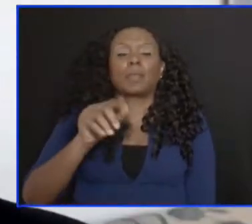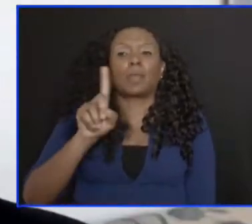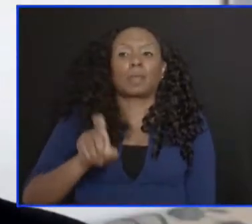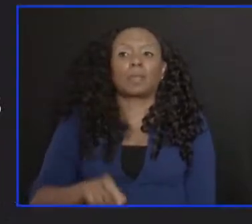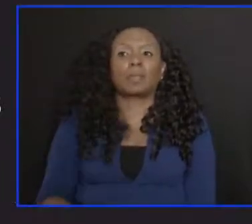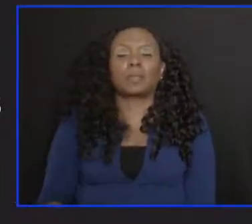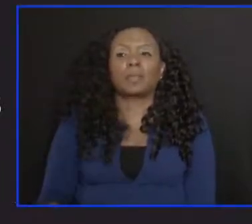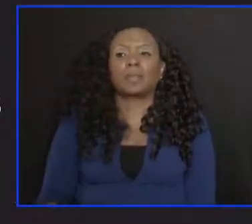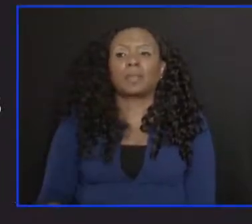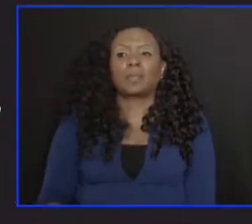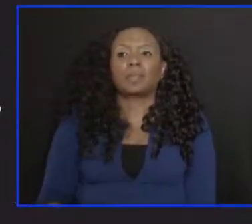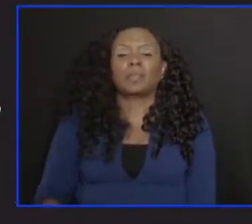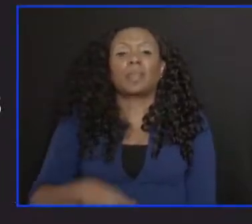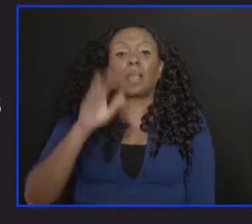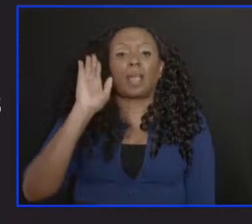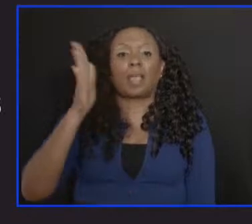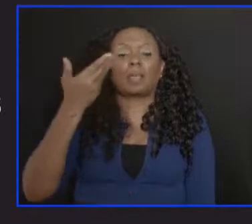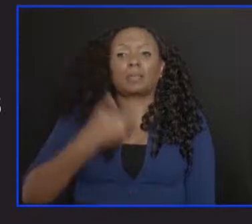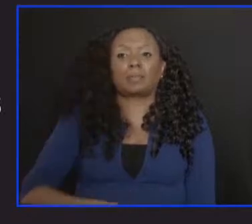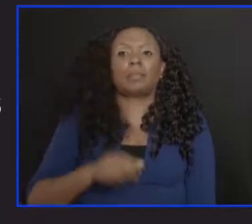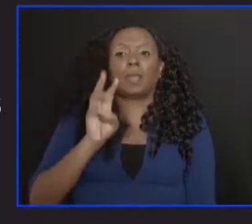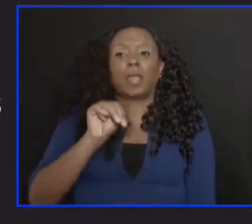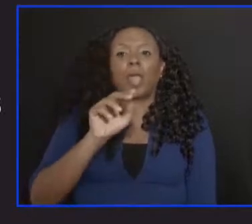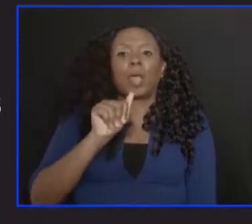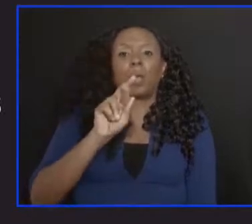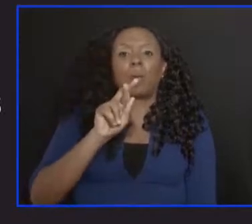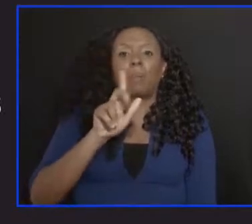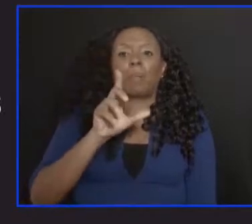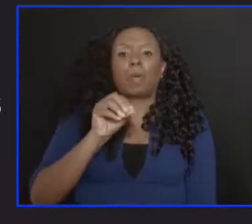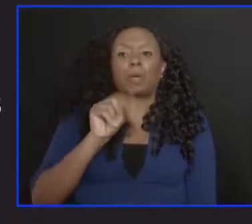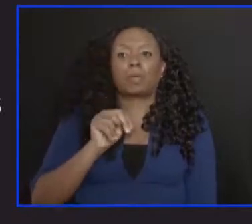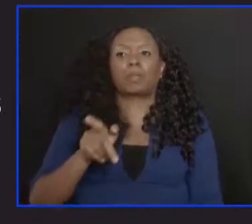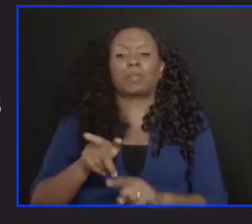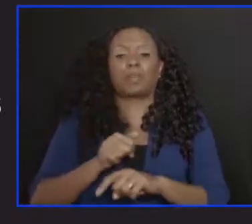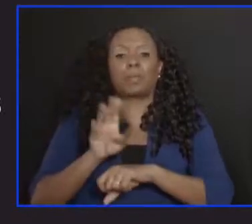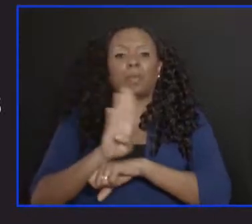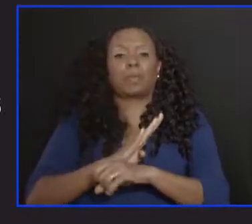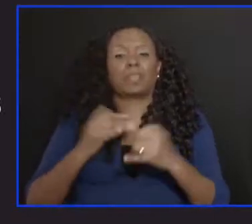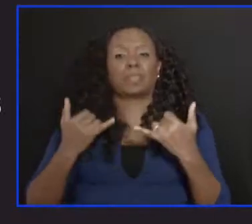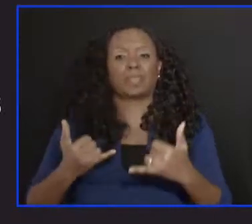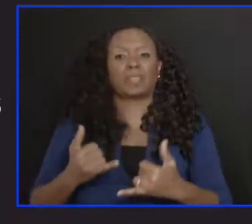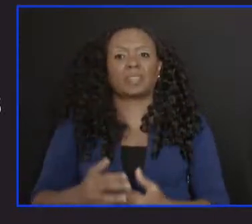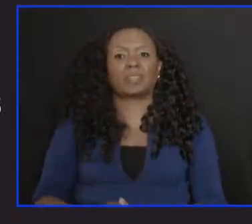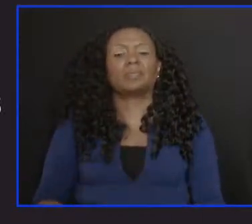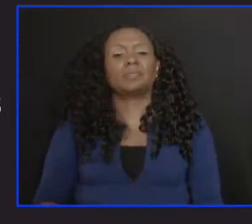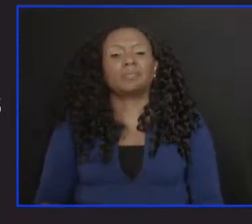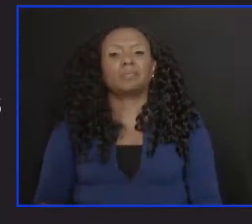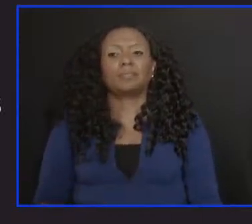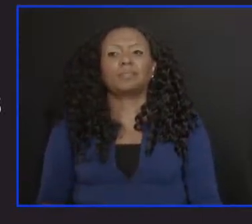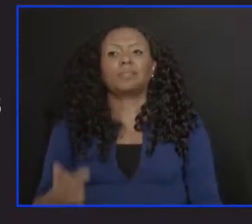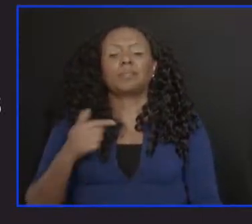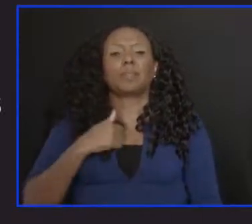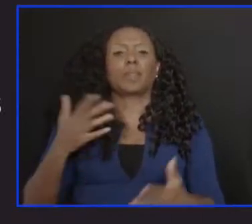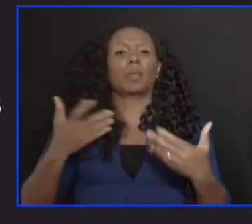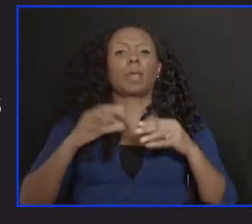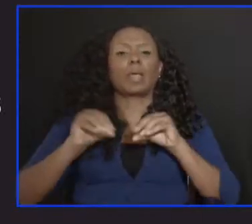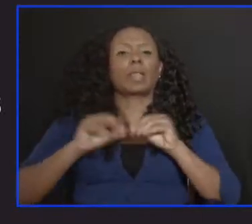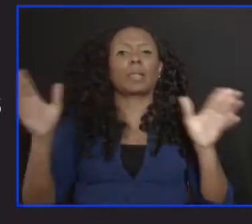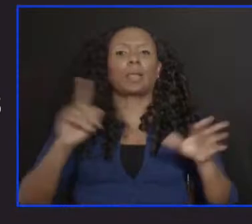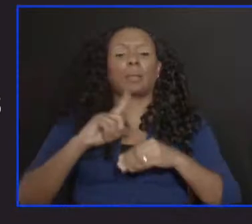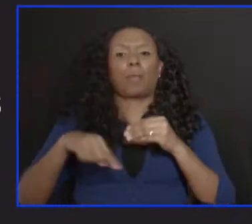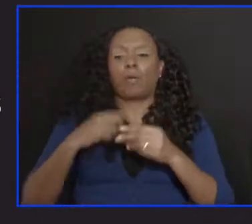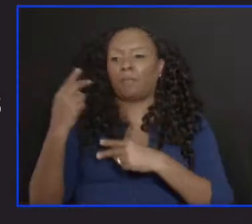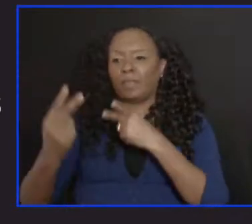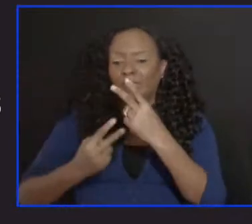morning. Hi, good morning. Marlon Madden, Barbados Today. I want to start with getting some clarification on the issue of the